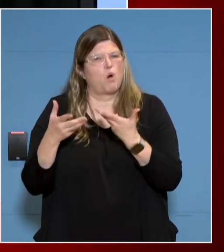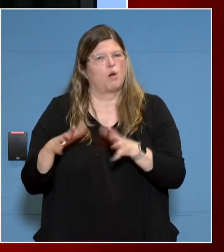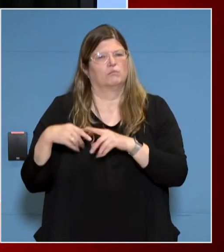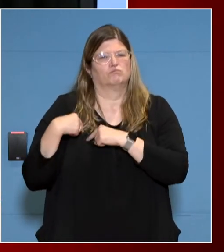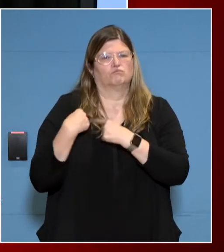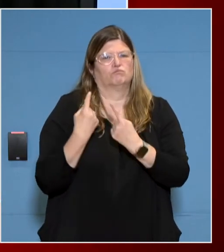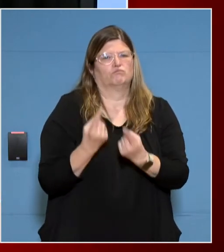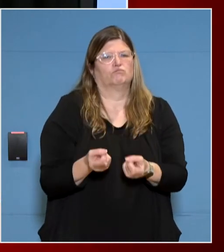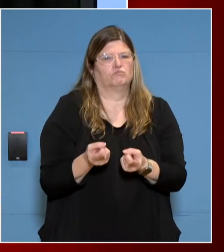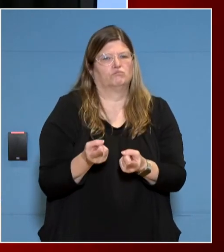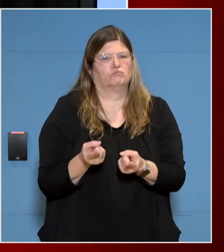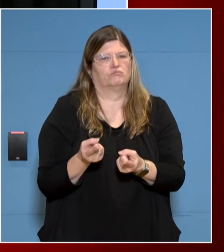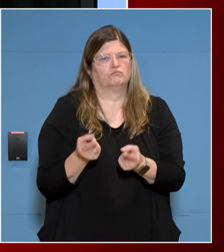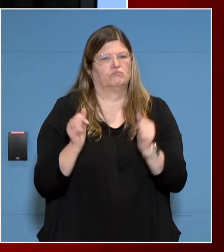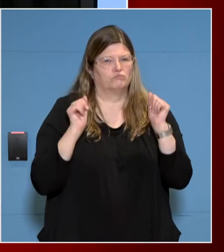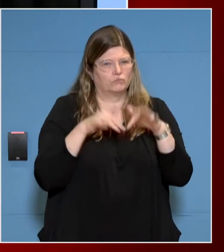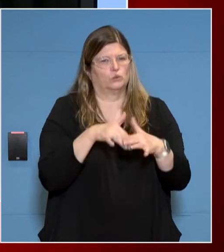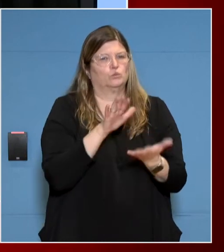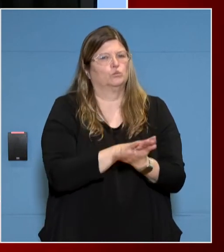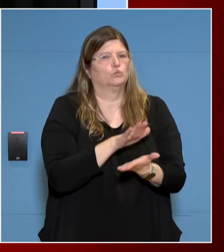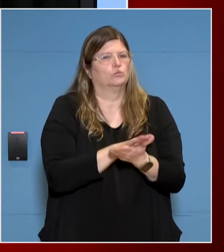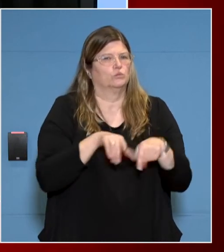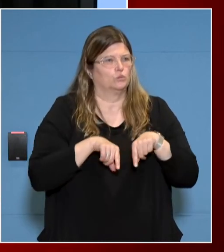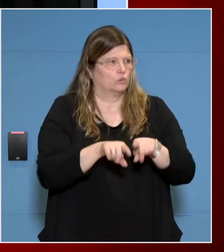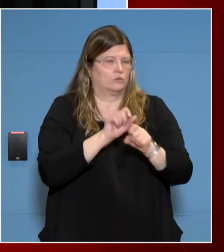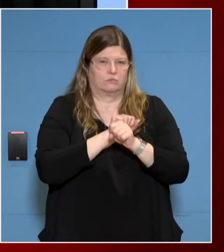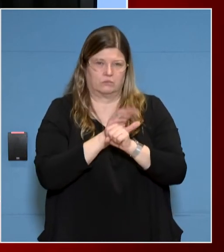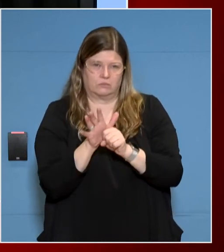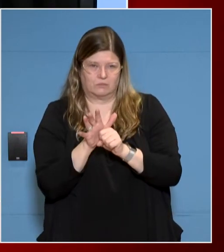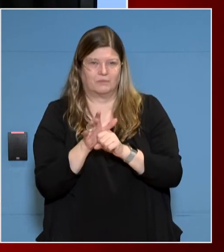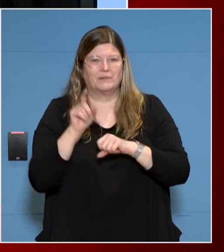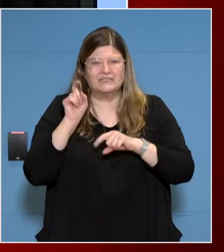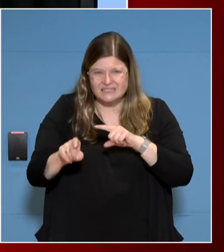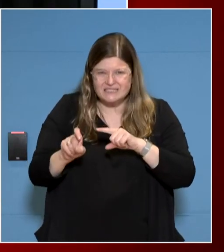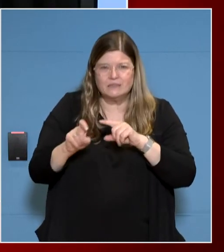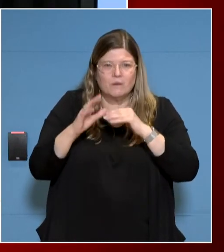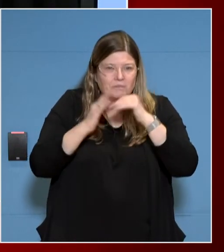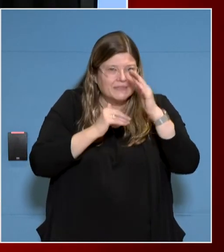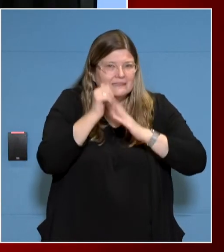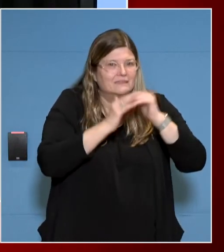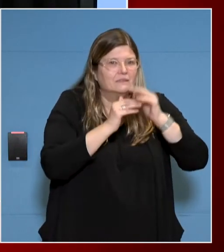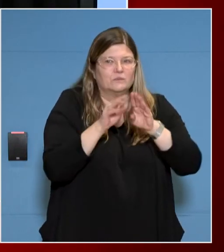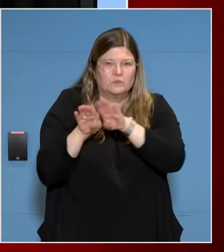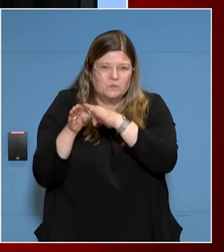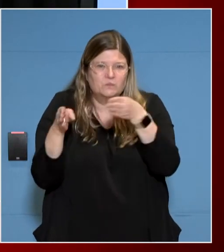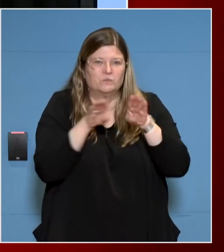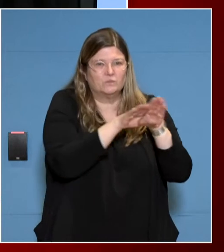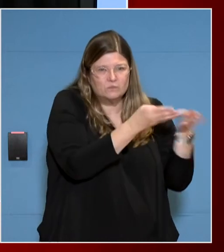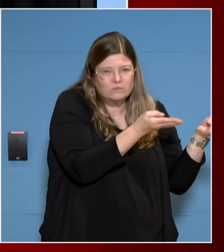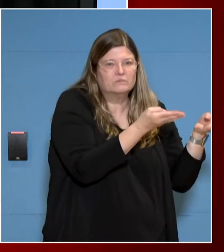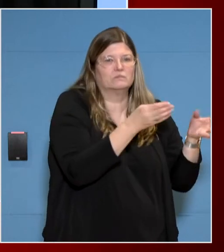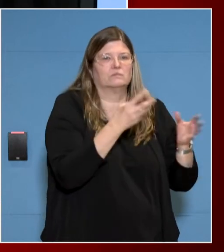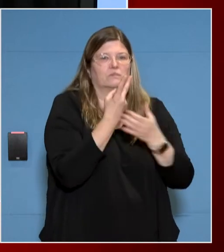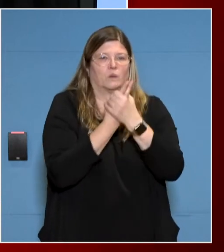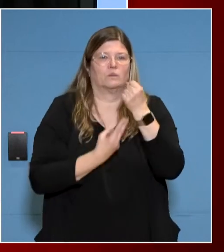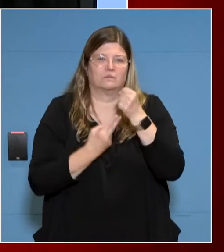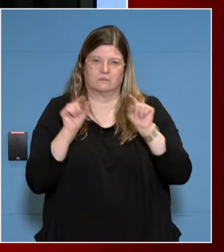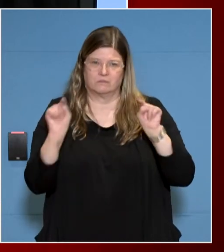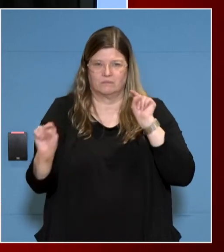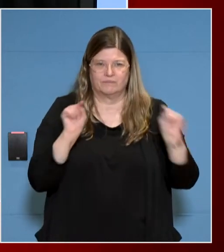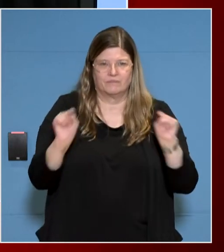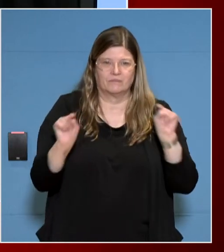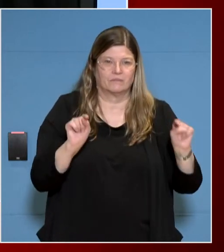If we haven't already today, expect that the public charter school leaders should expect that we have a building fund